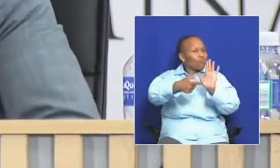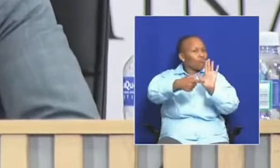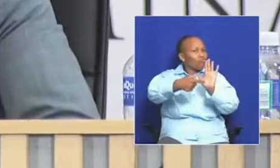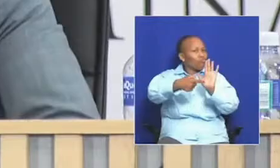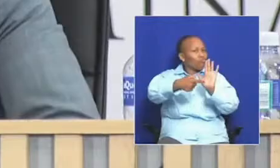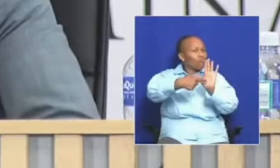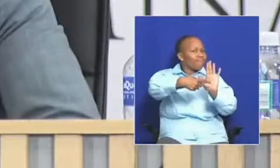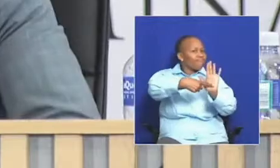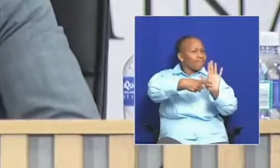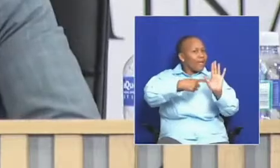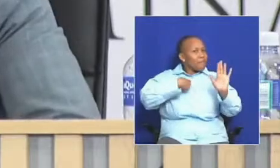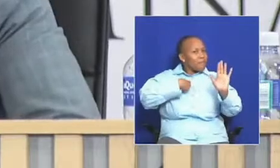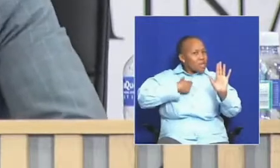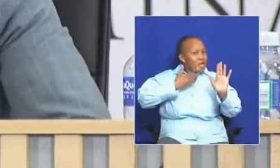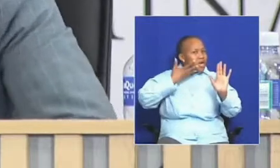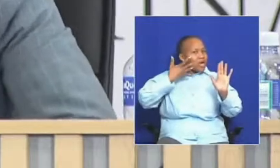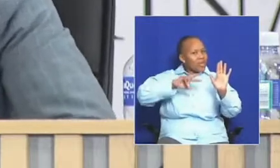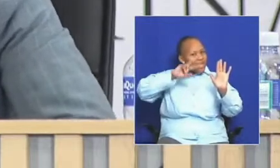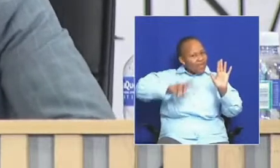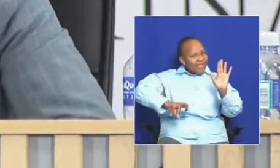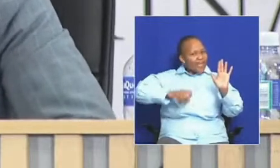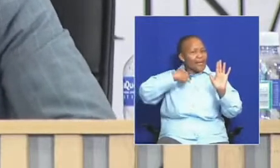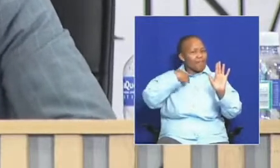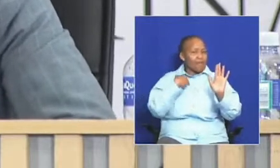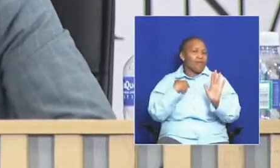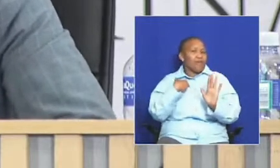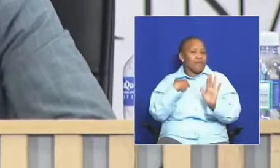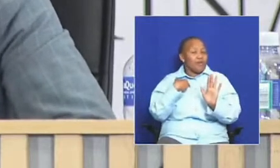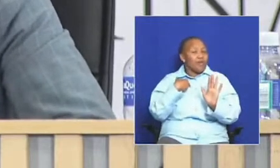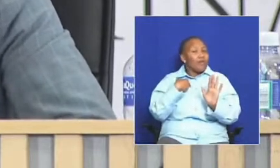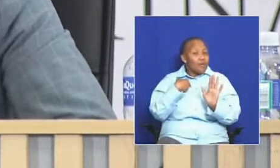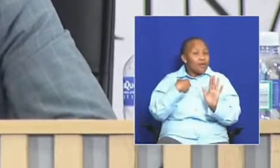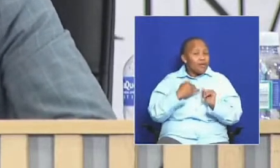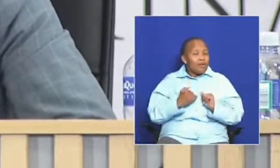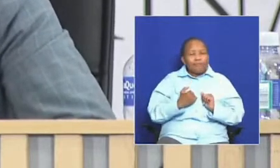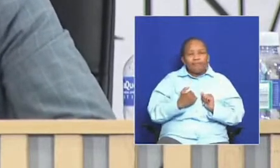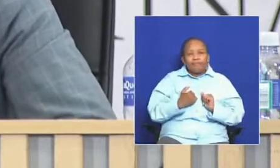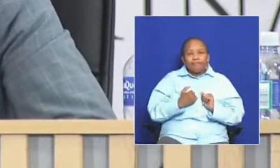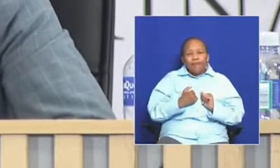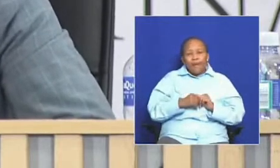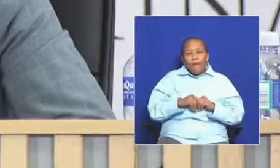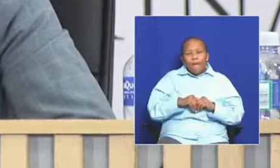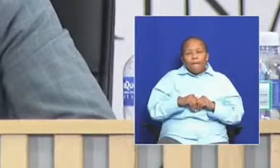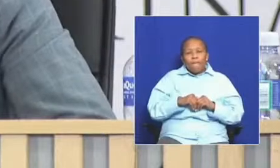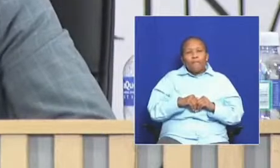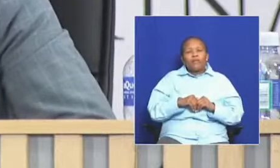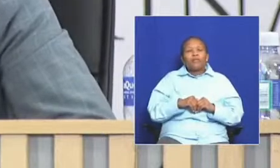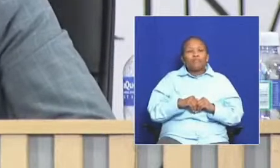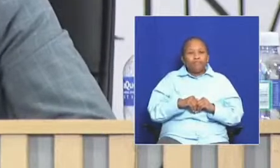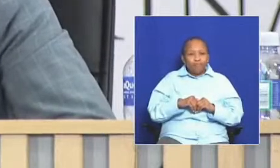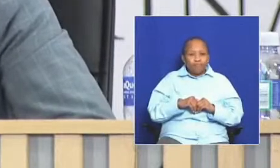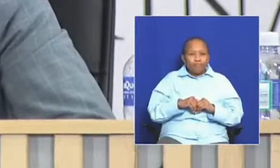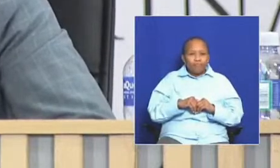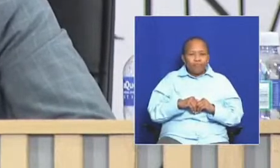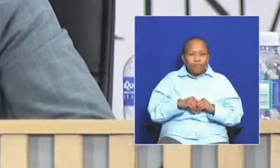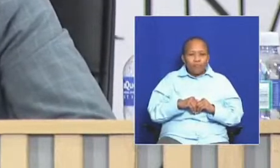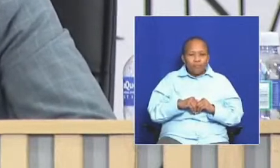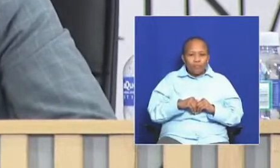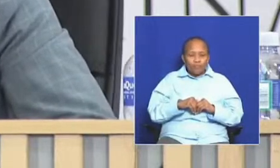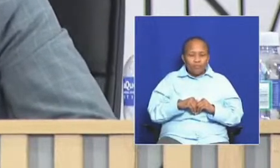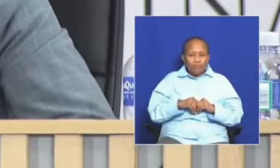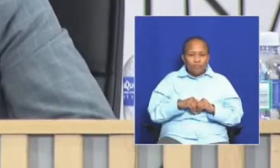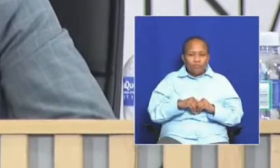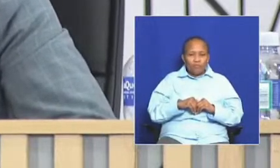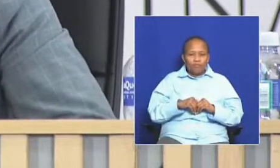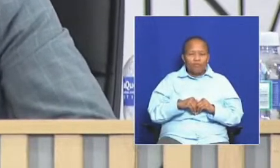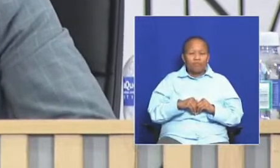ignore that. They cannot just say that because of they were just trying to, I don't know, in my name